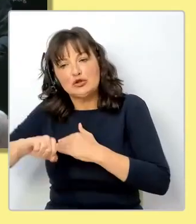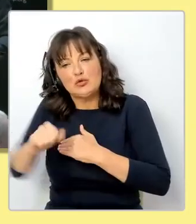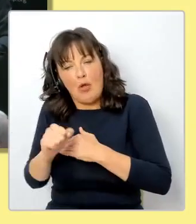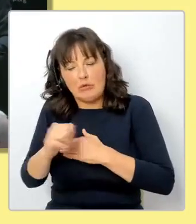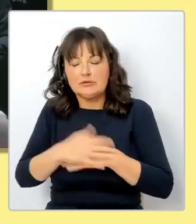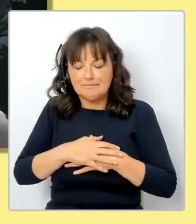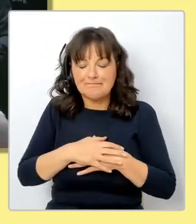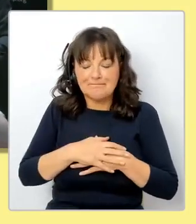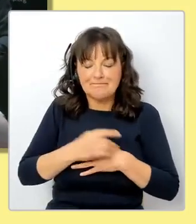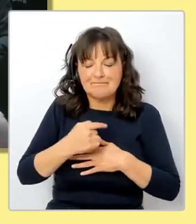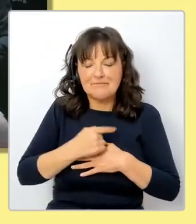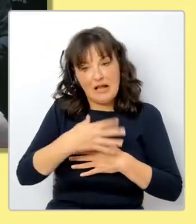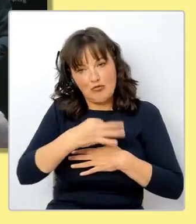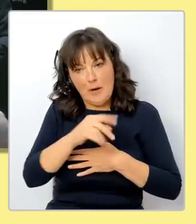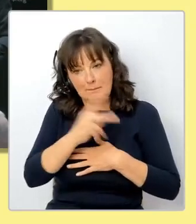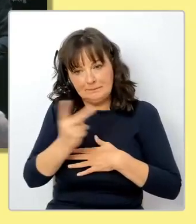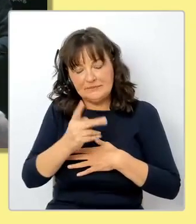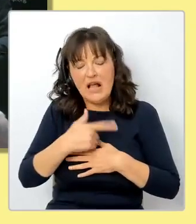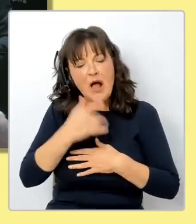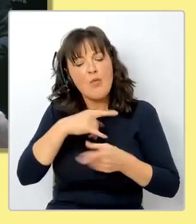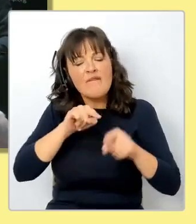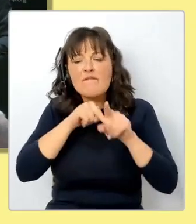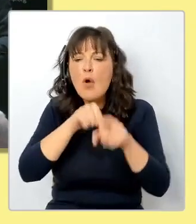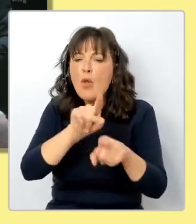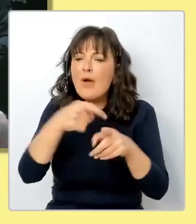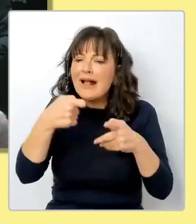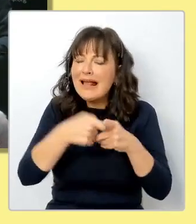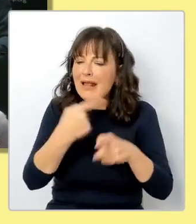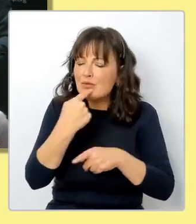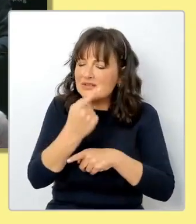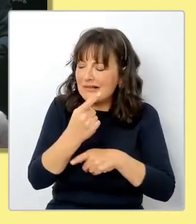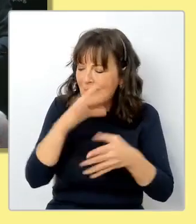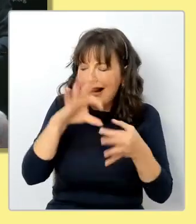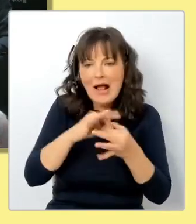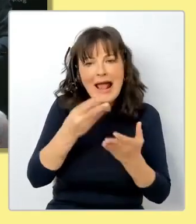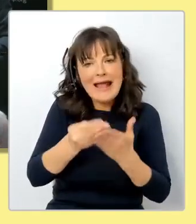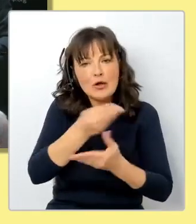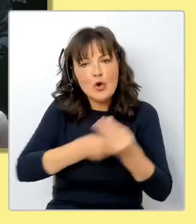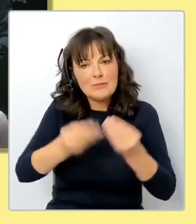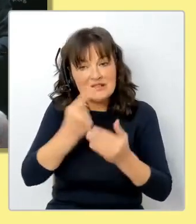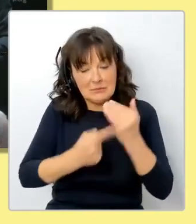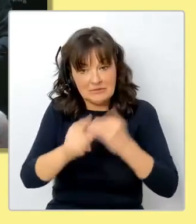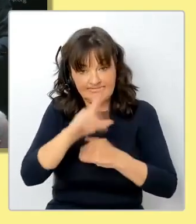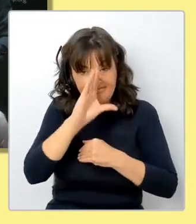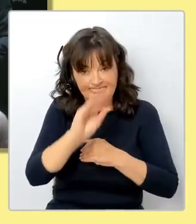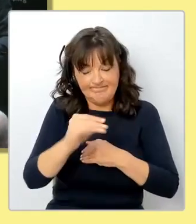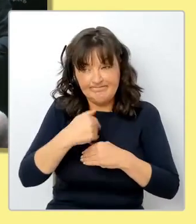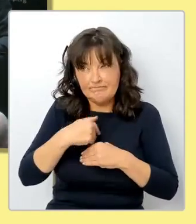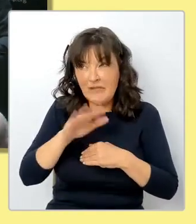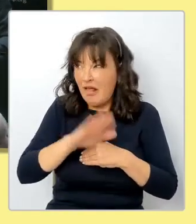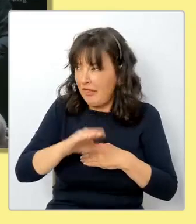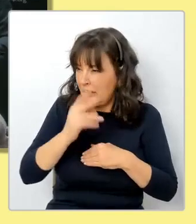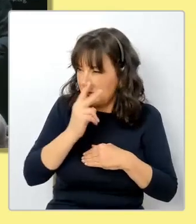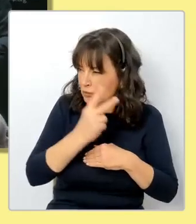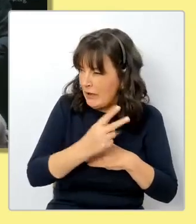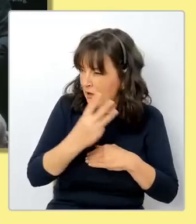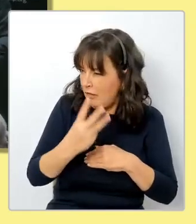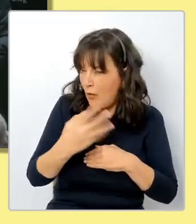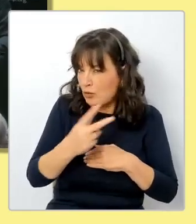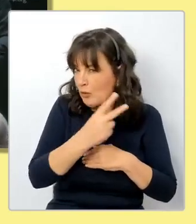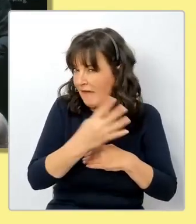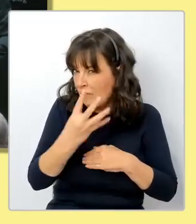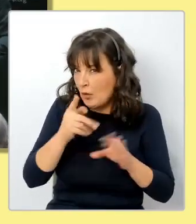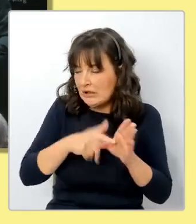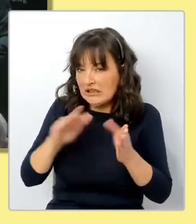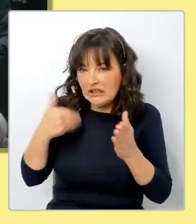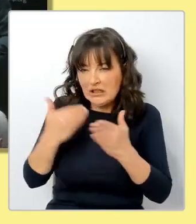the economics of independence there. For 23 years, or is it 24 years, we have been